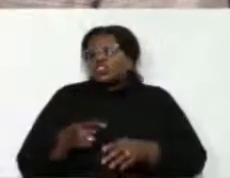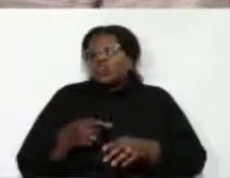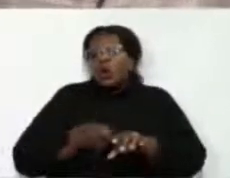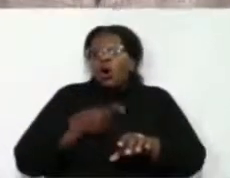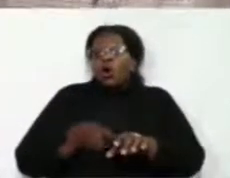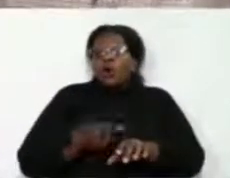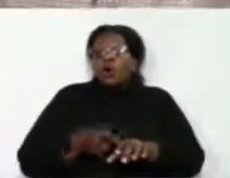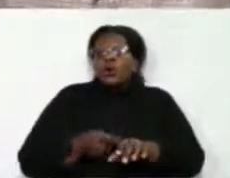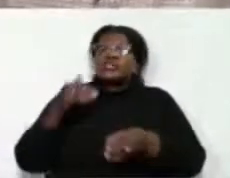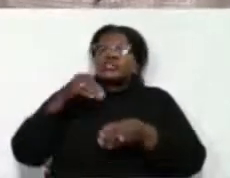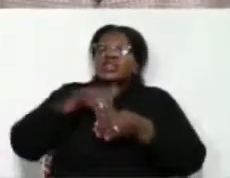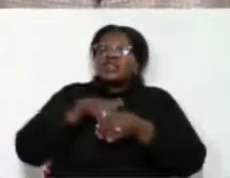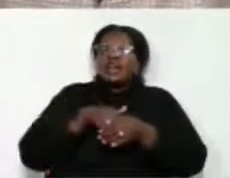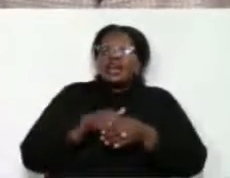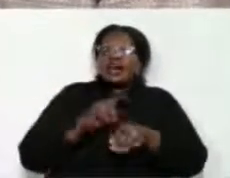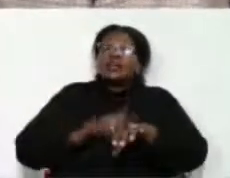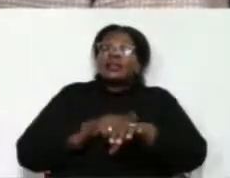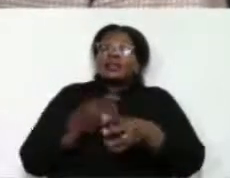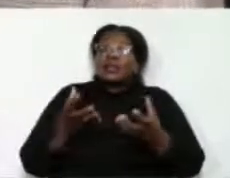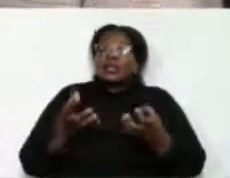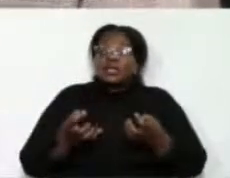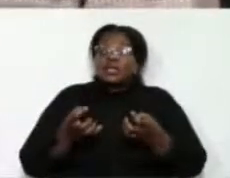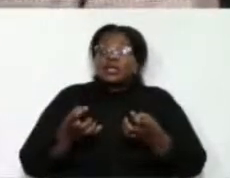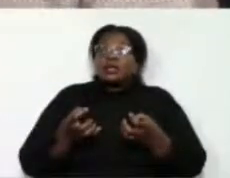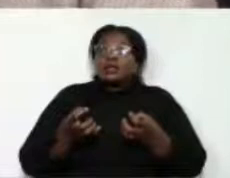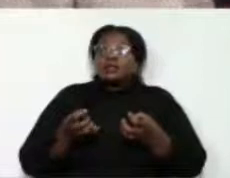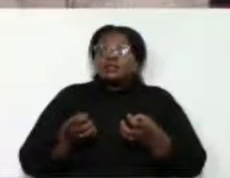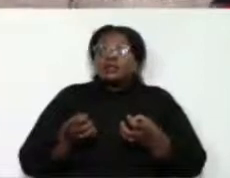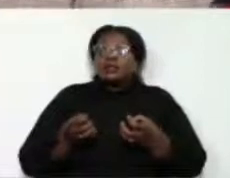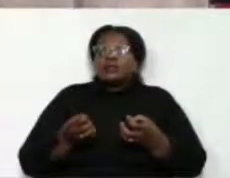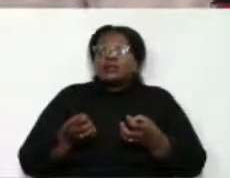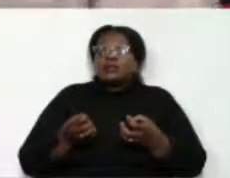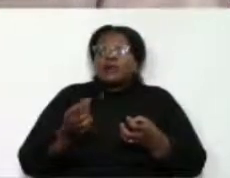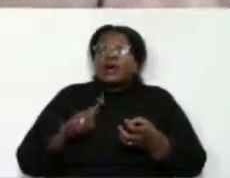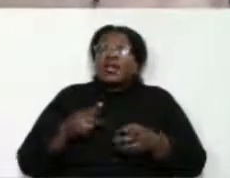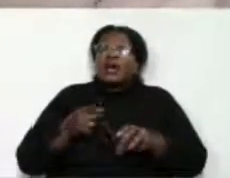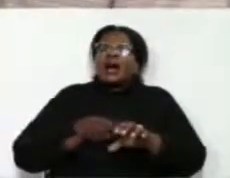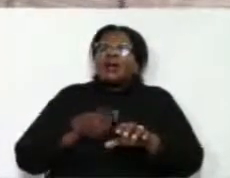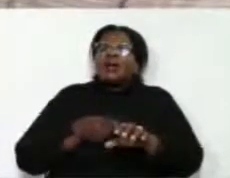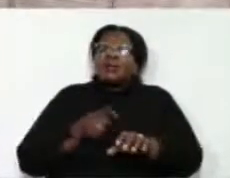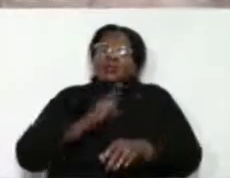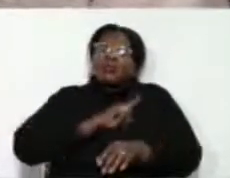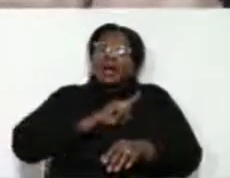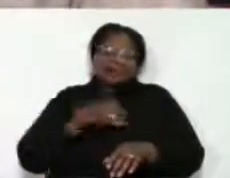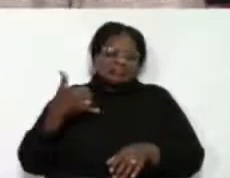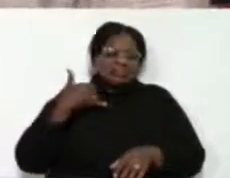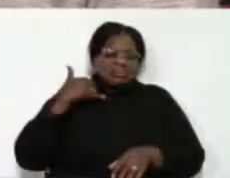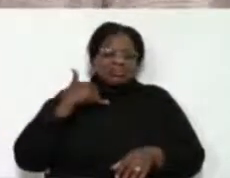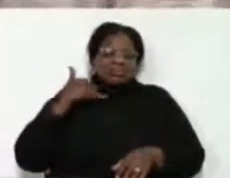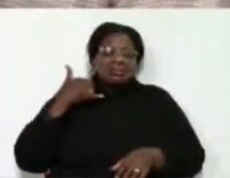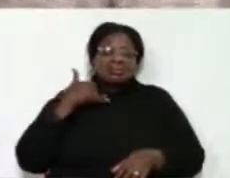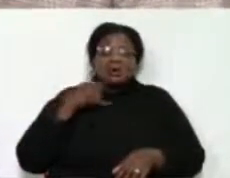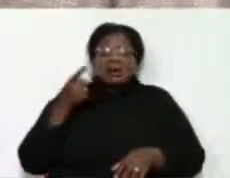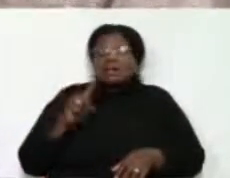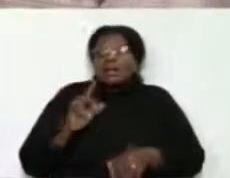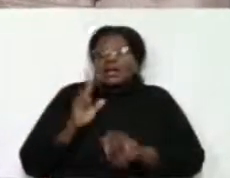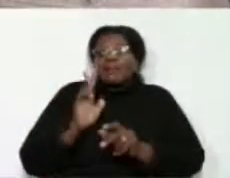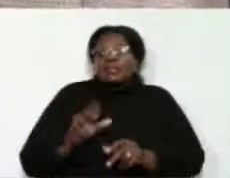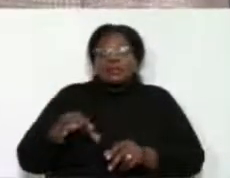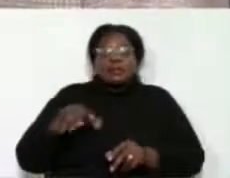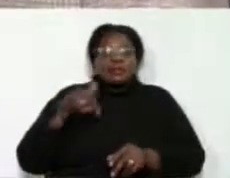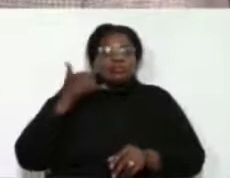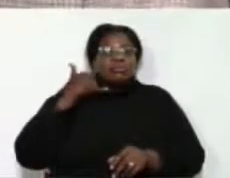the time when you need them and you phone them up, they're like, yeah, but Absai, not now. What's going on? So, and